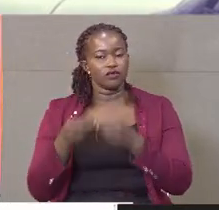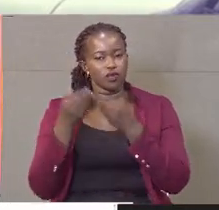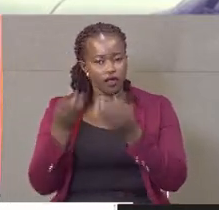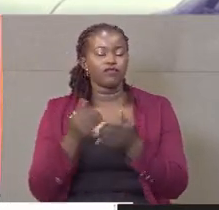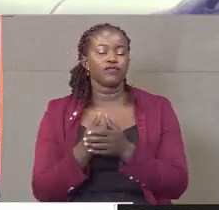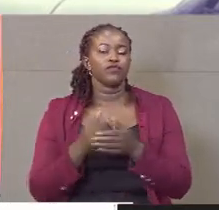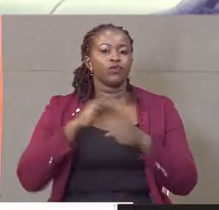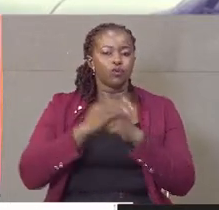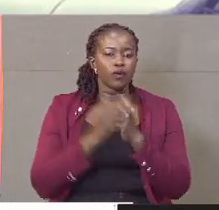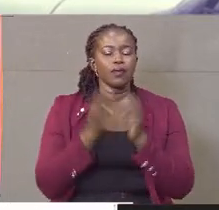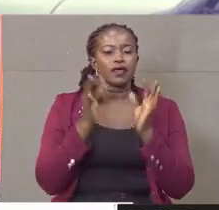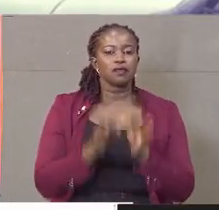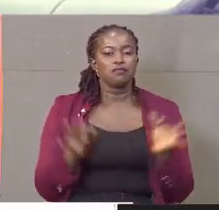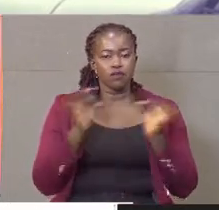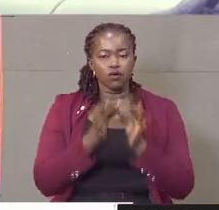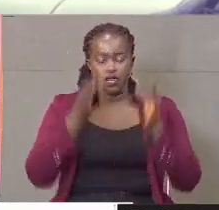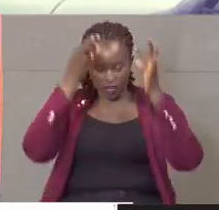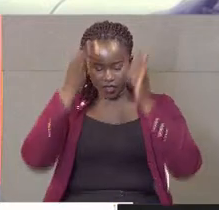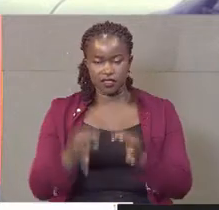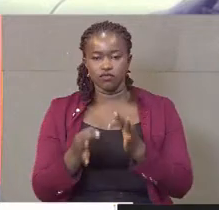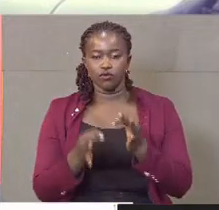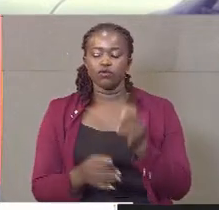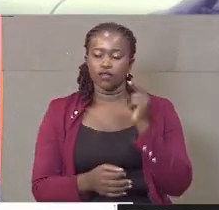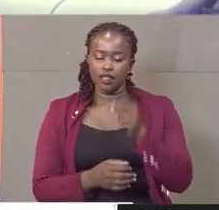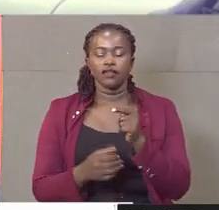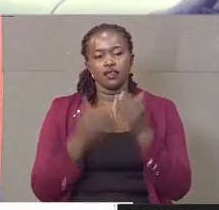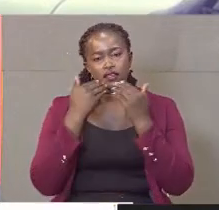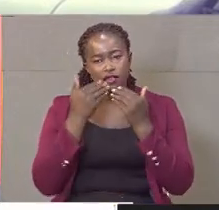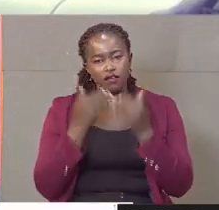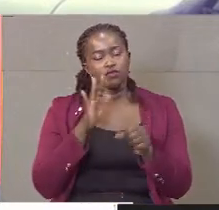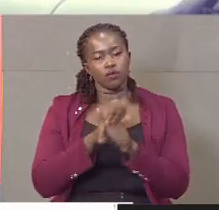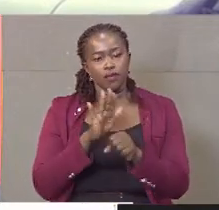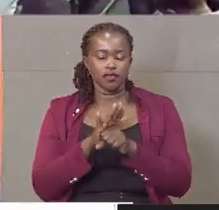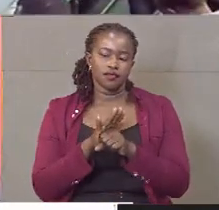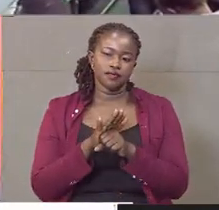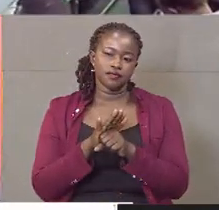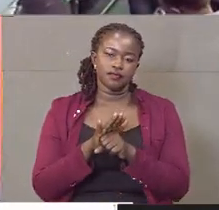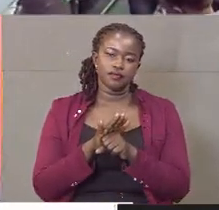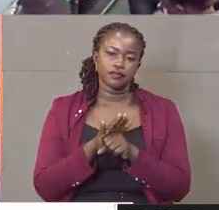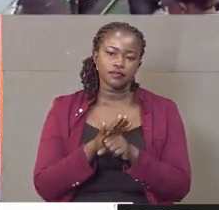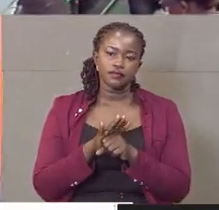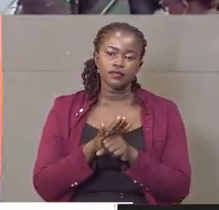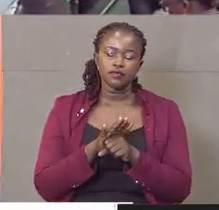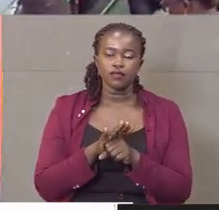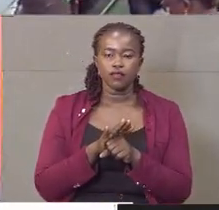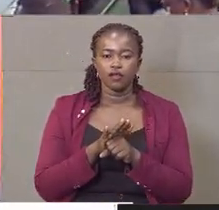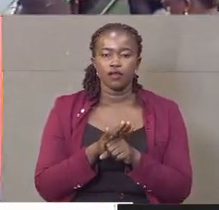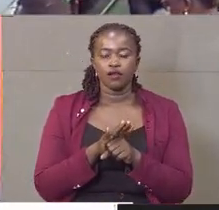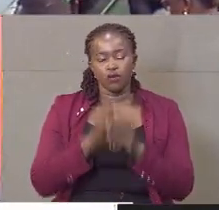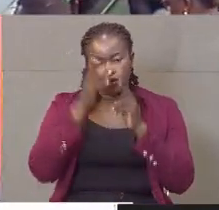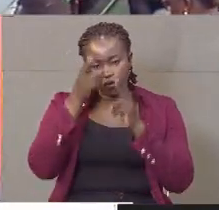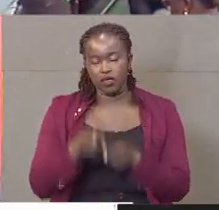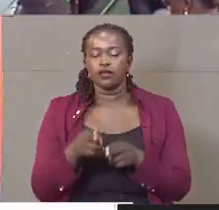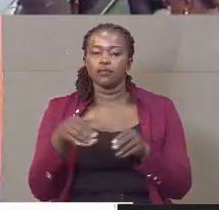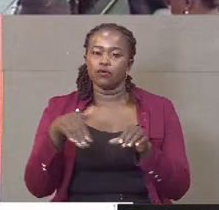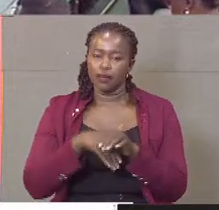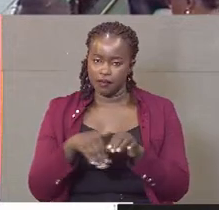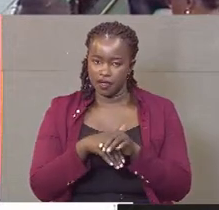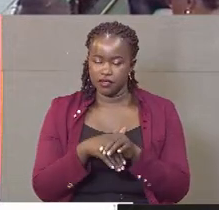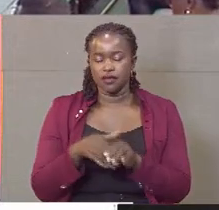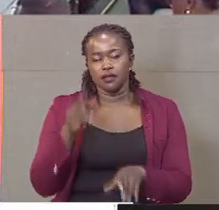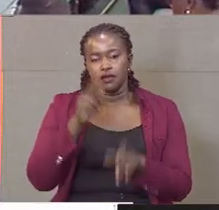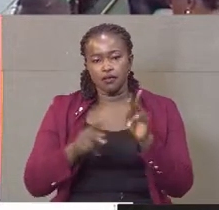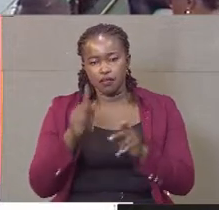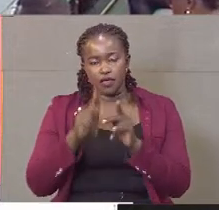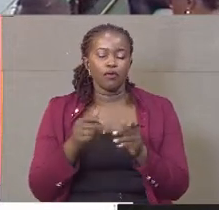a critical decision on that. Thank you very much. Honorable members, the people who move